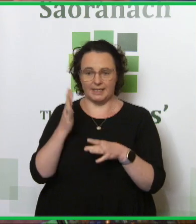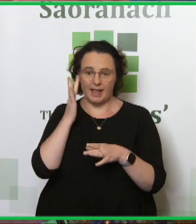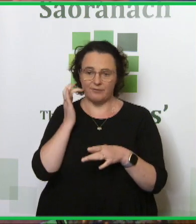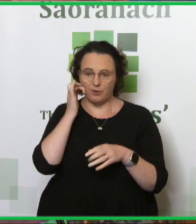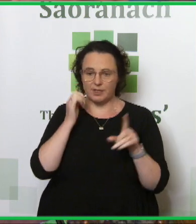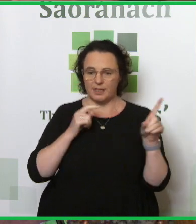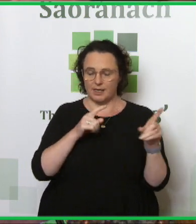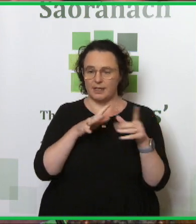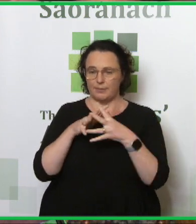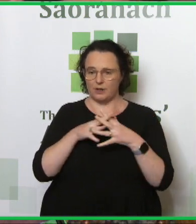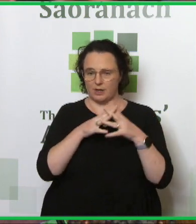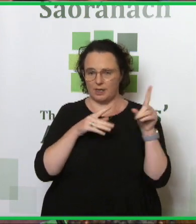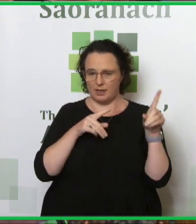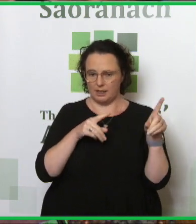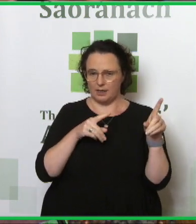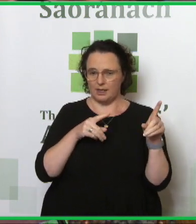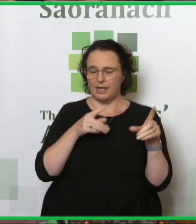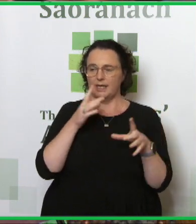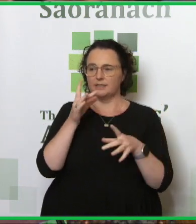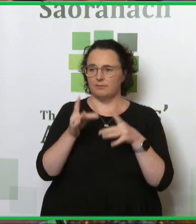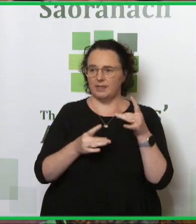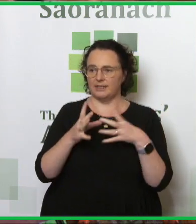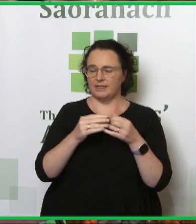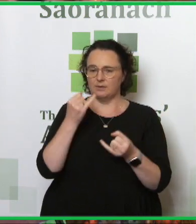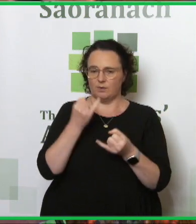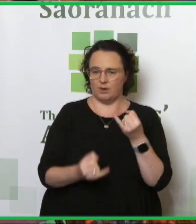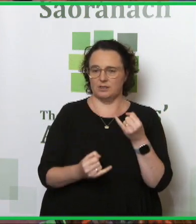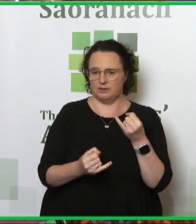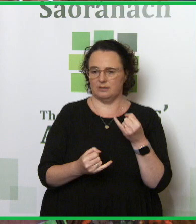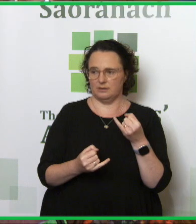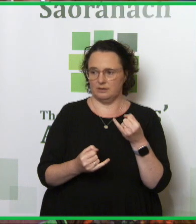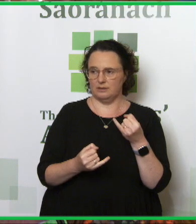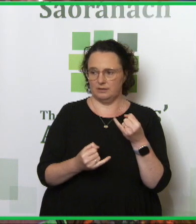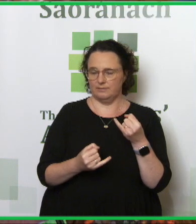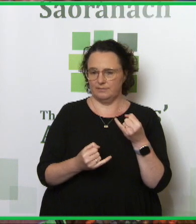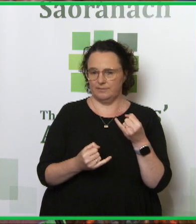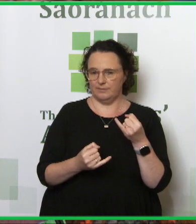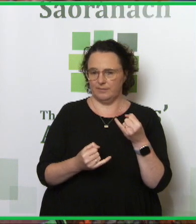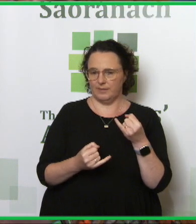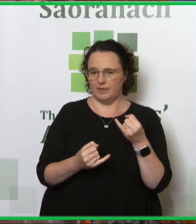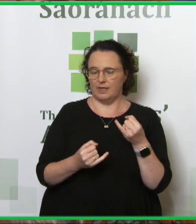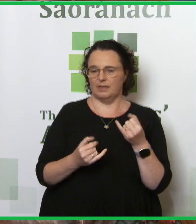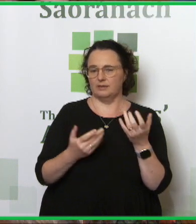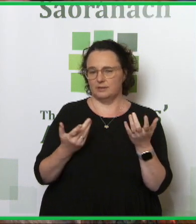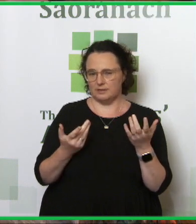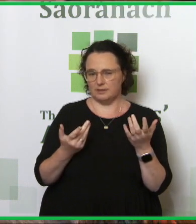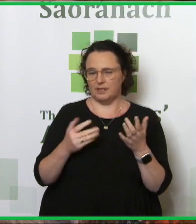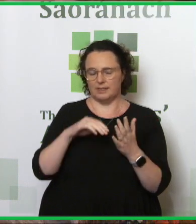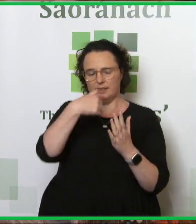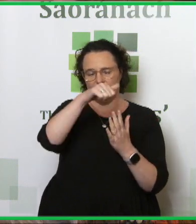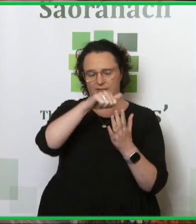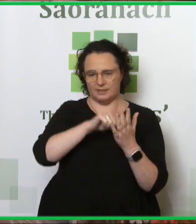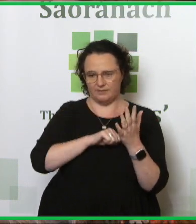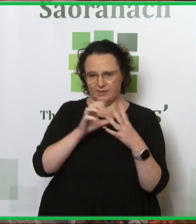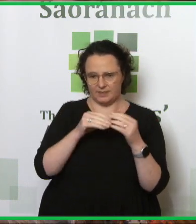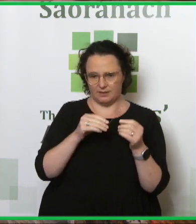have aggravated their drug problem. So they kind of put the cart before the horse. And that is common now when they give a list of things to see,